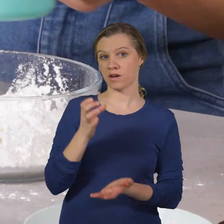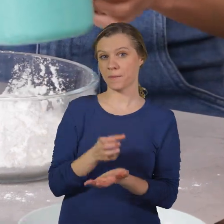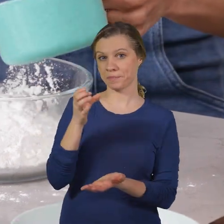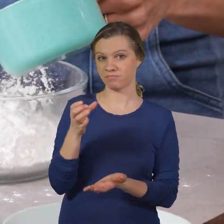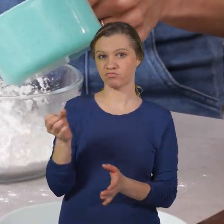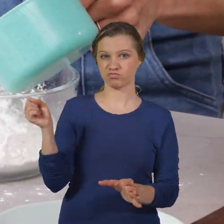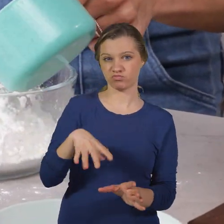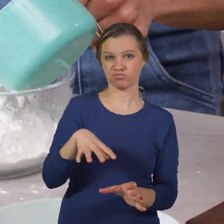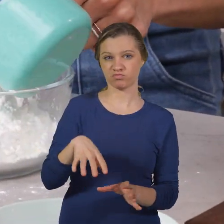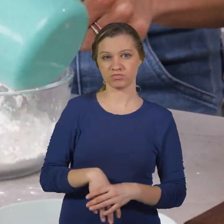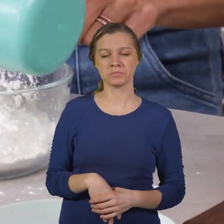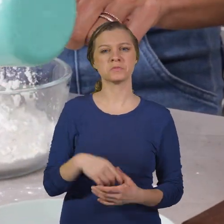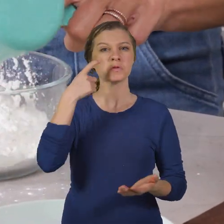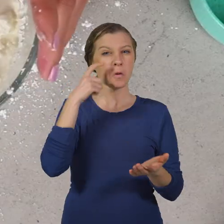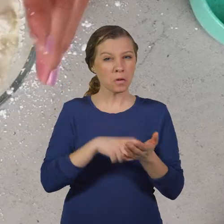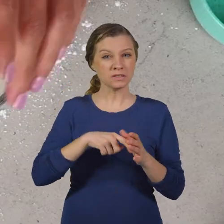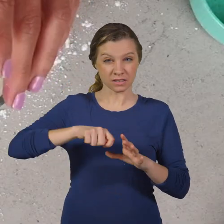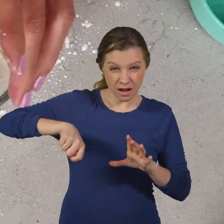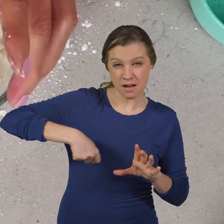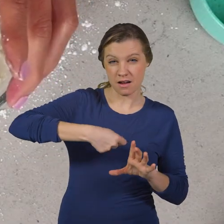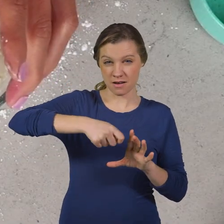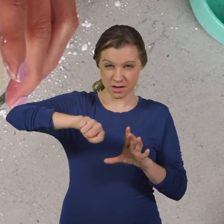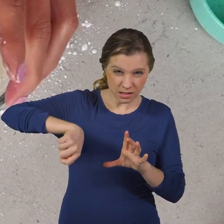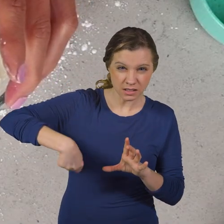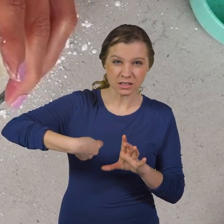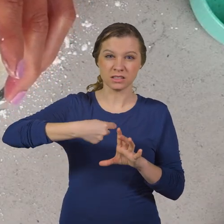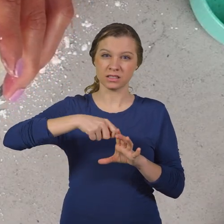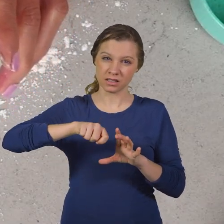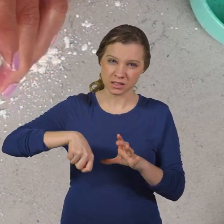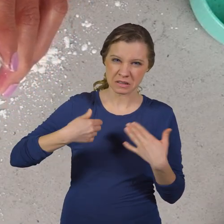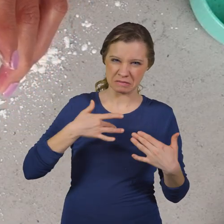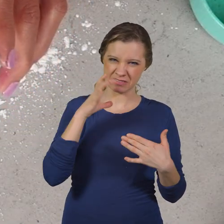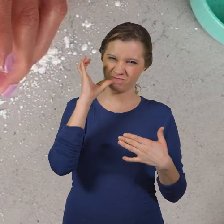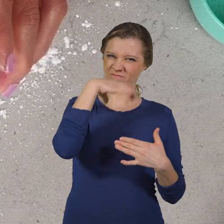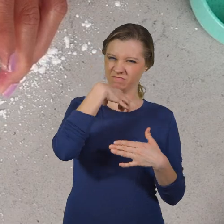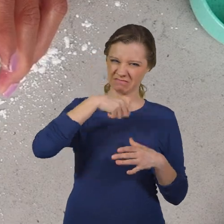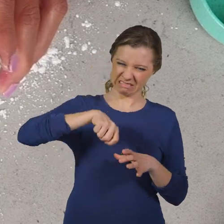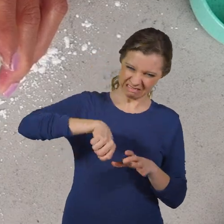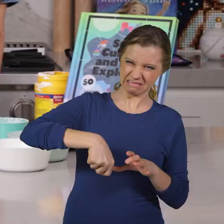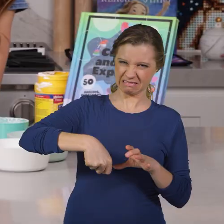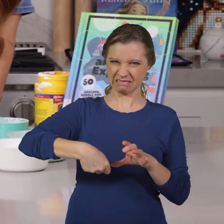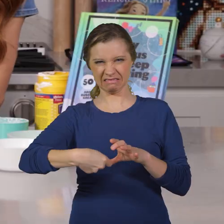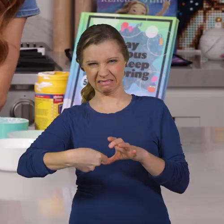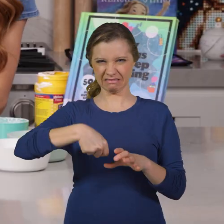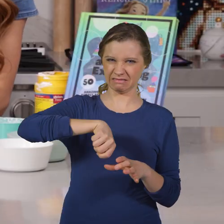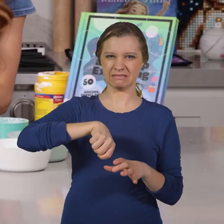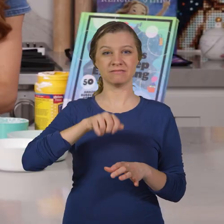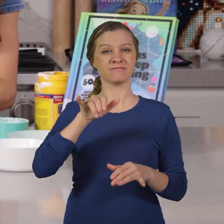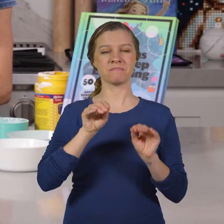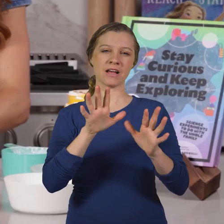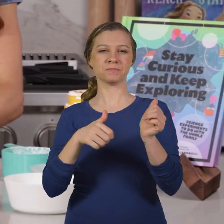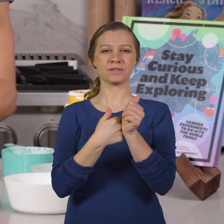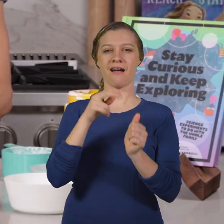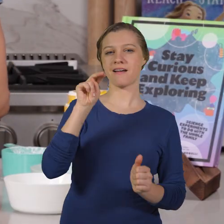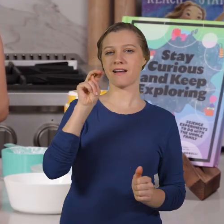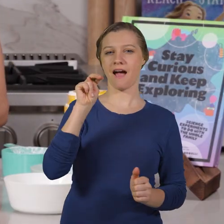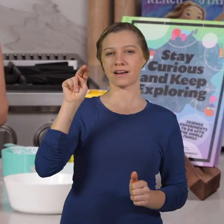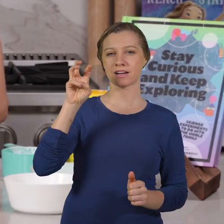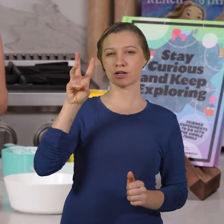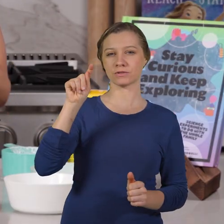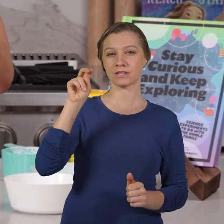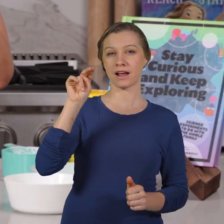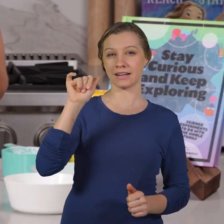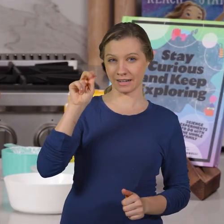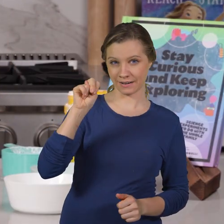That's about 3/4 cup. You can notice as you're mixing this in, it feels really weird. This is the